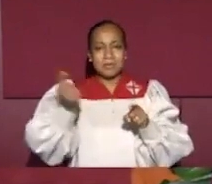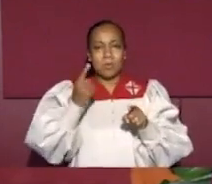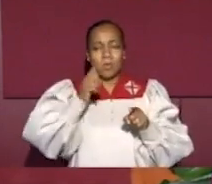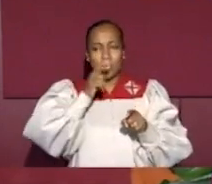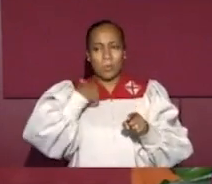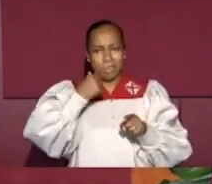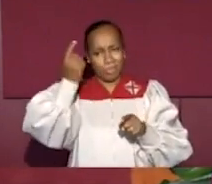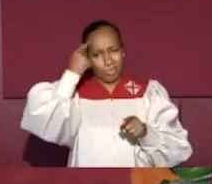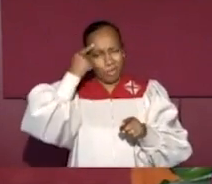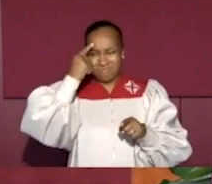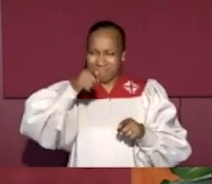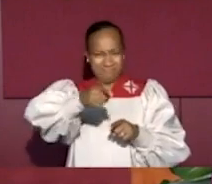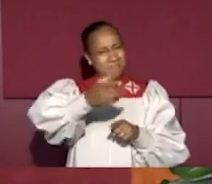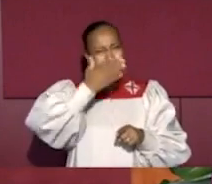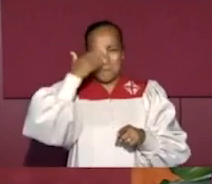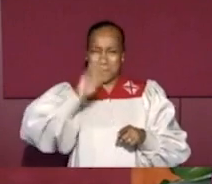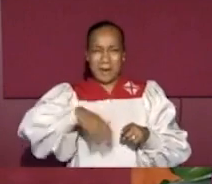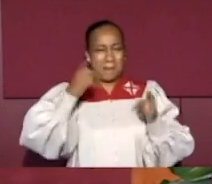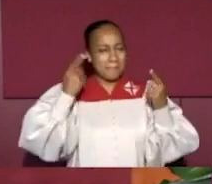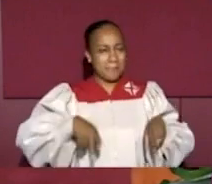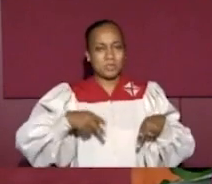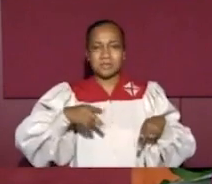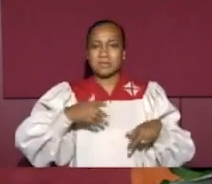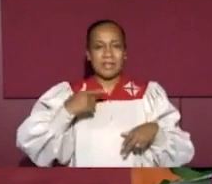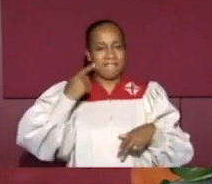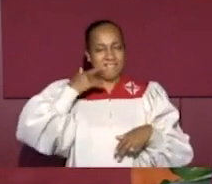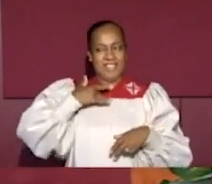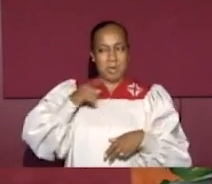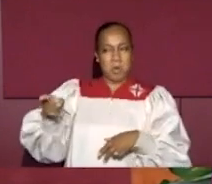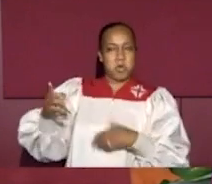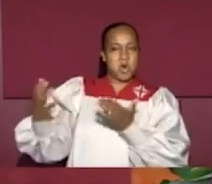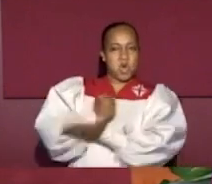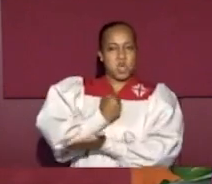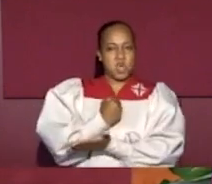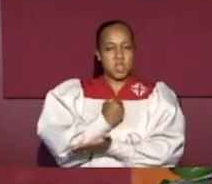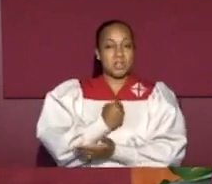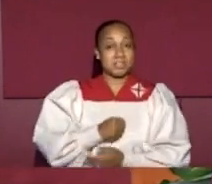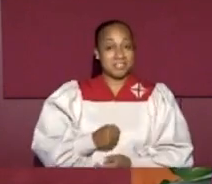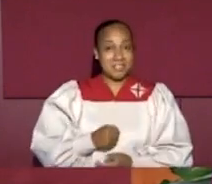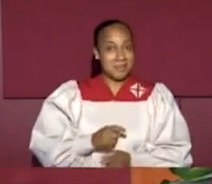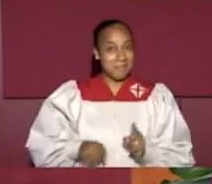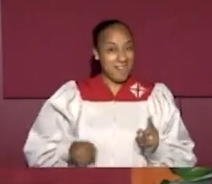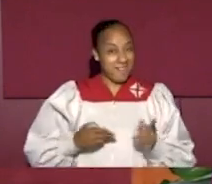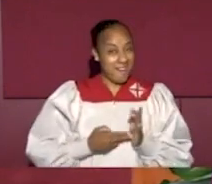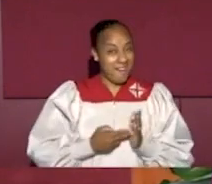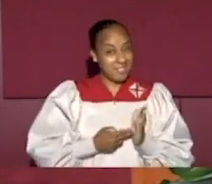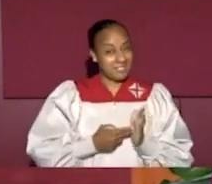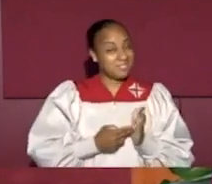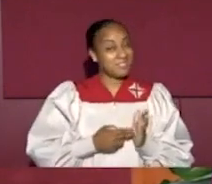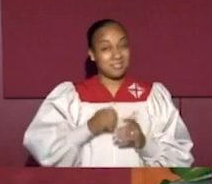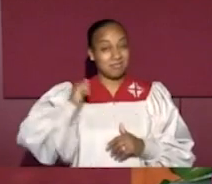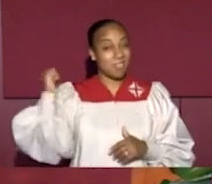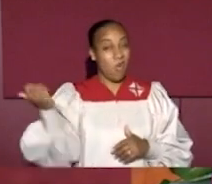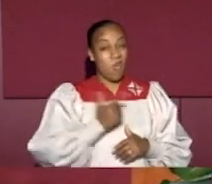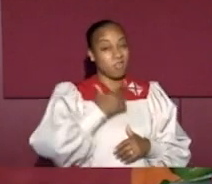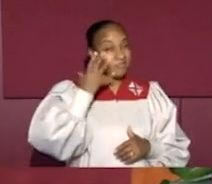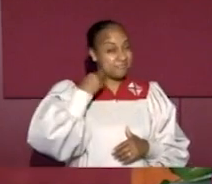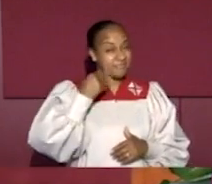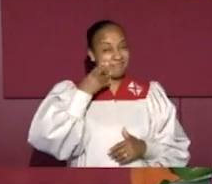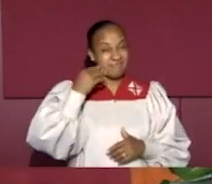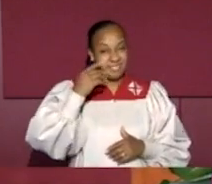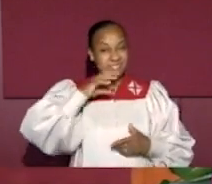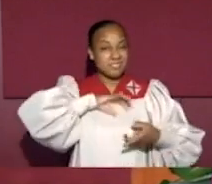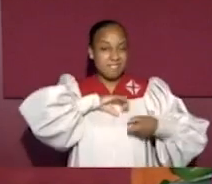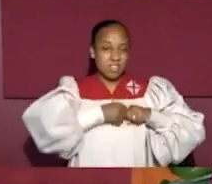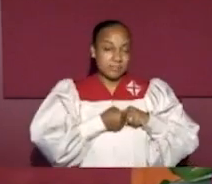who we've decided is a bad person, we feel like they earned it. That's the problem. But the reality is we all go through